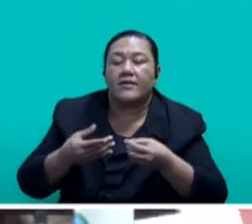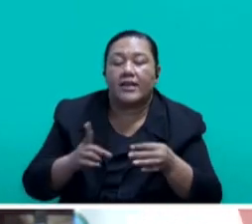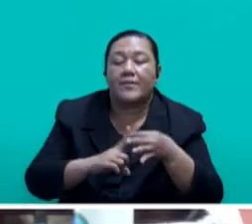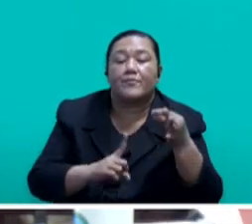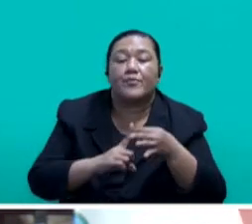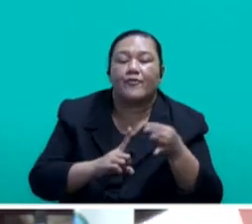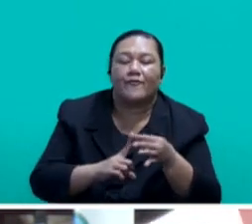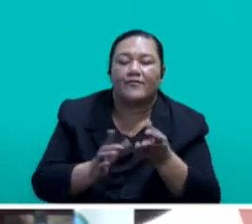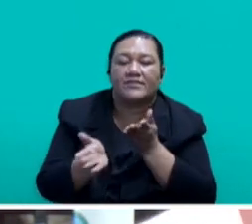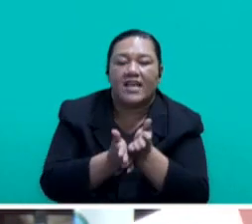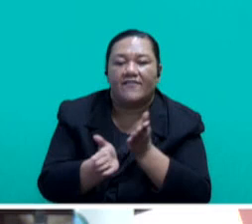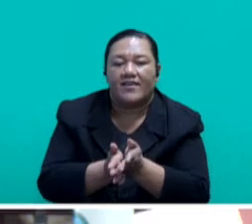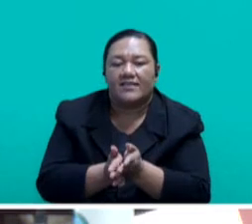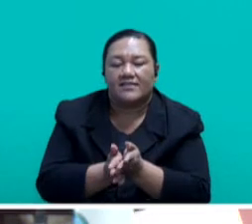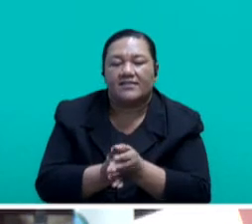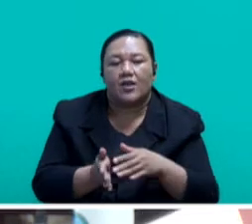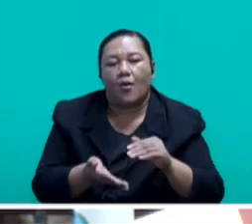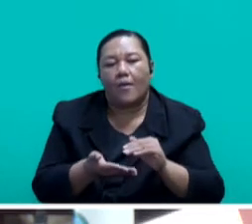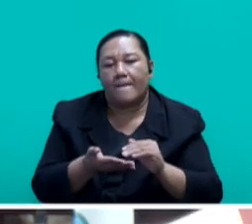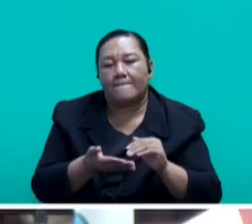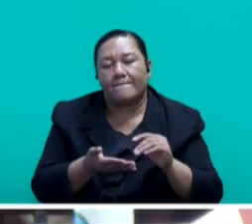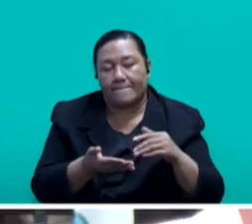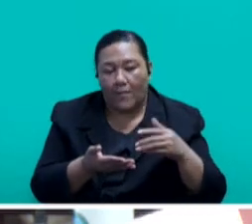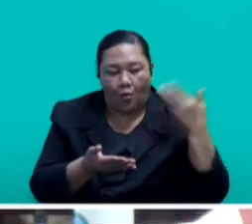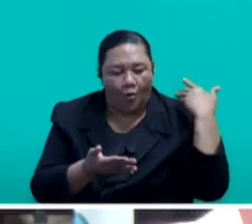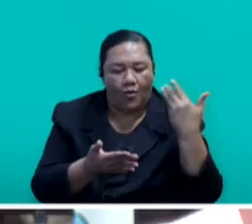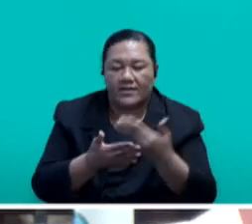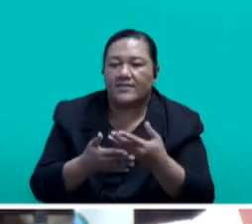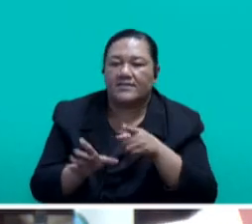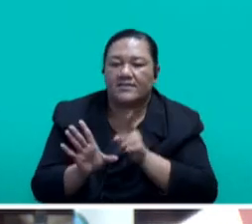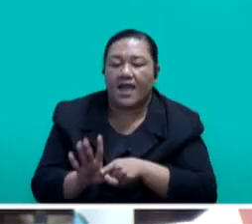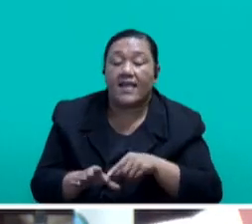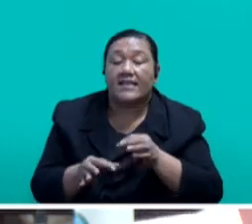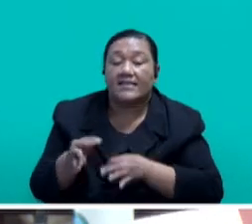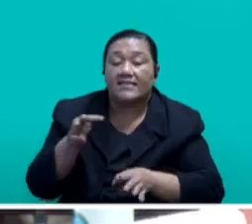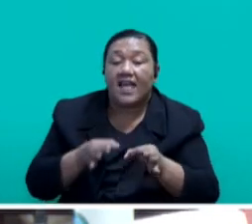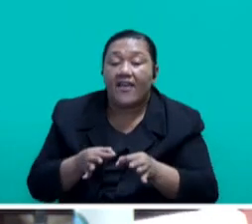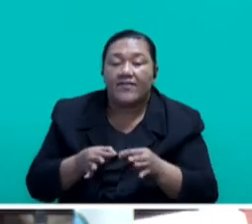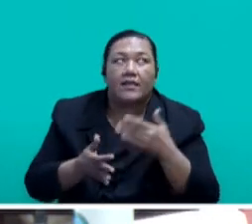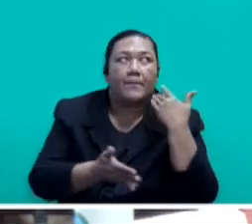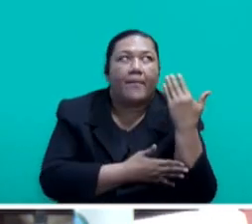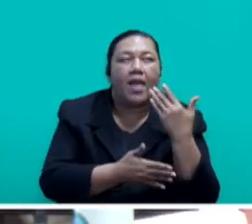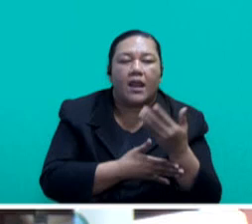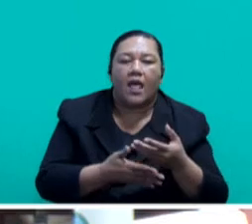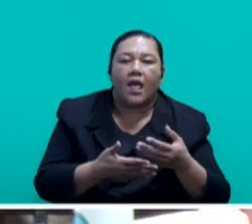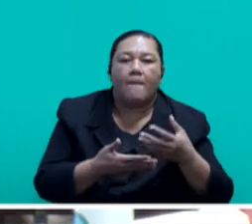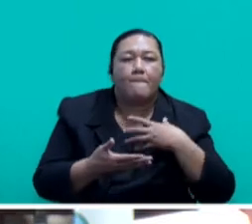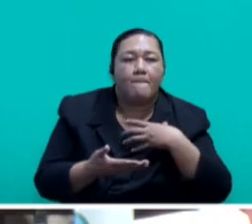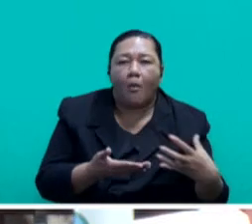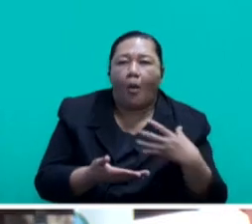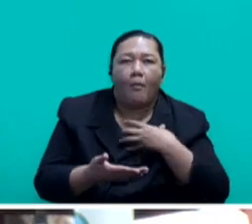the people all these years, instead of relying on heavy borrowing that we have now